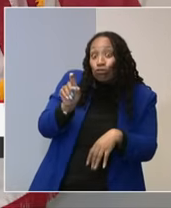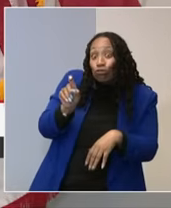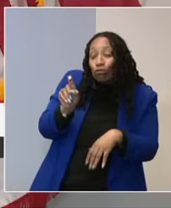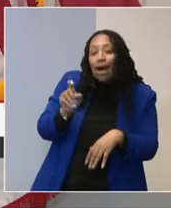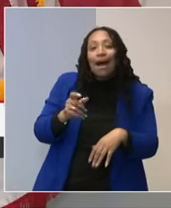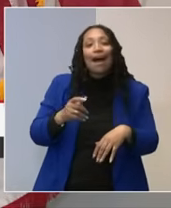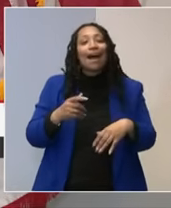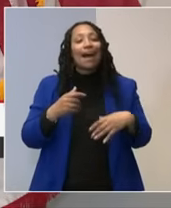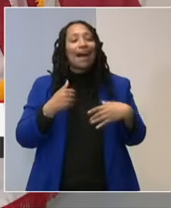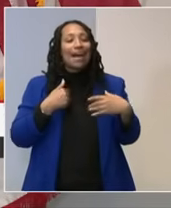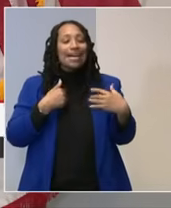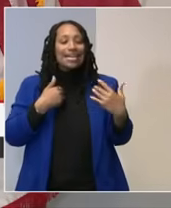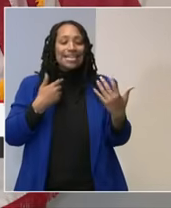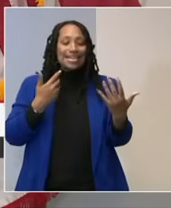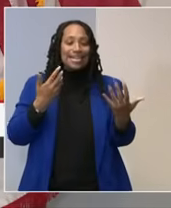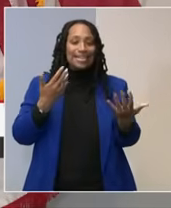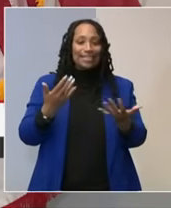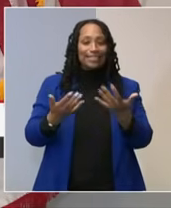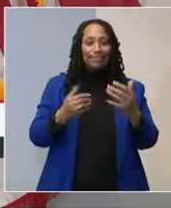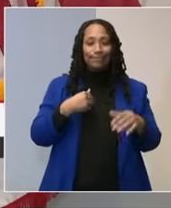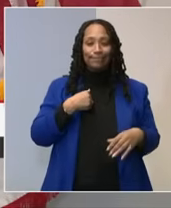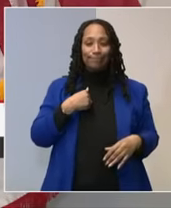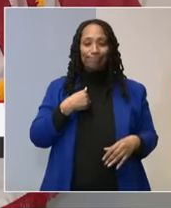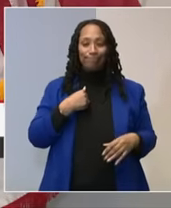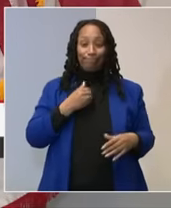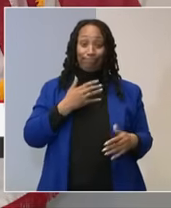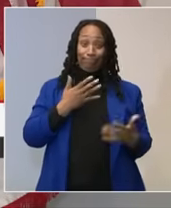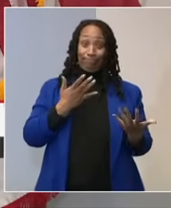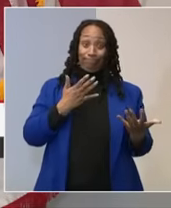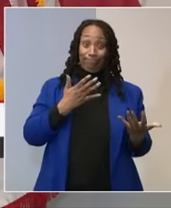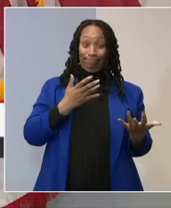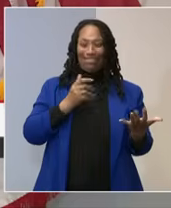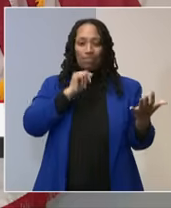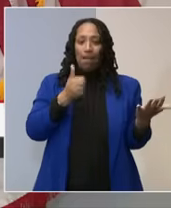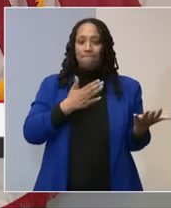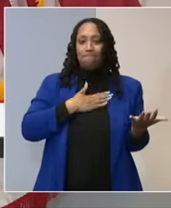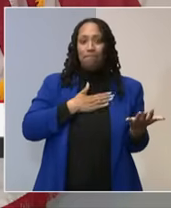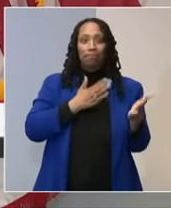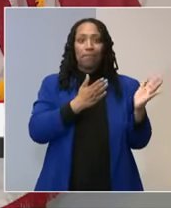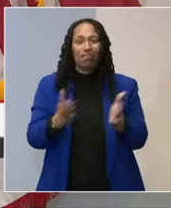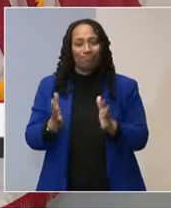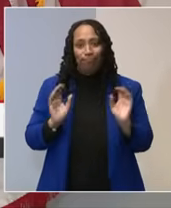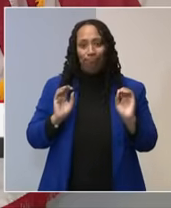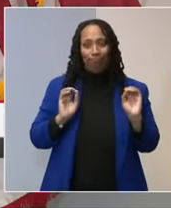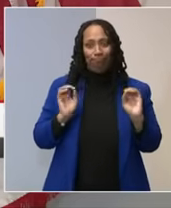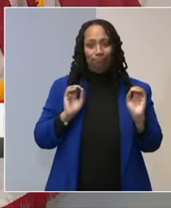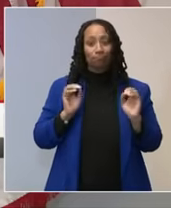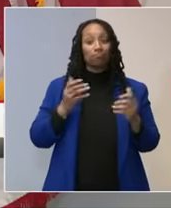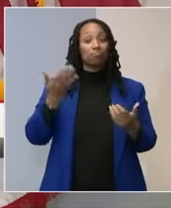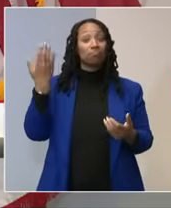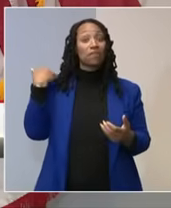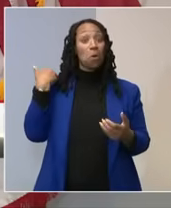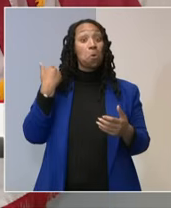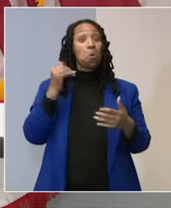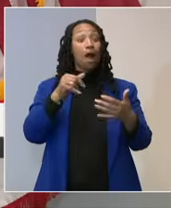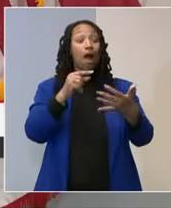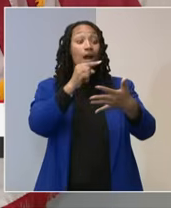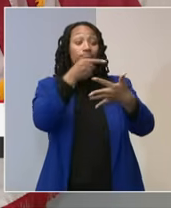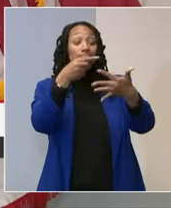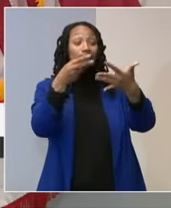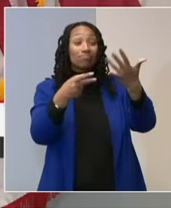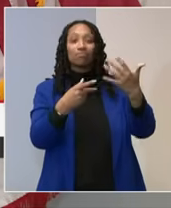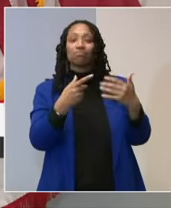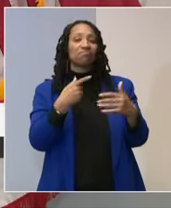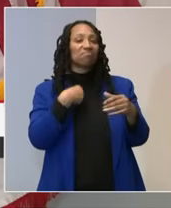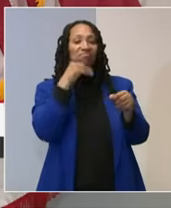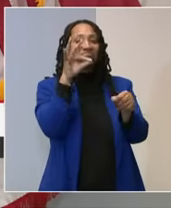ranked choice voting delay. It was an initiative that I did not support, and I think the Board of Elections is independent from